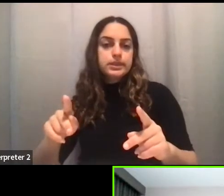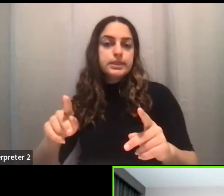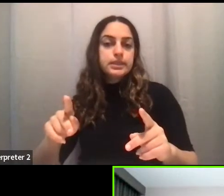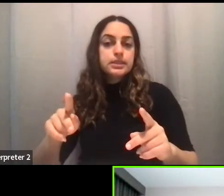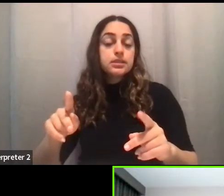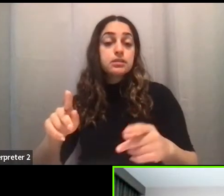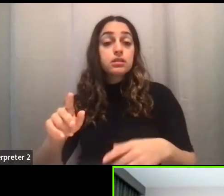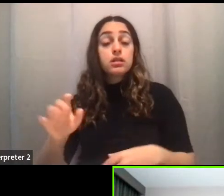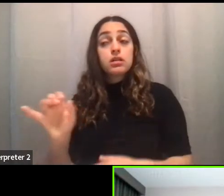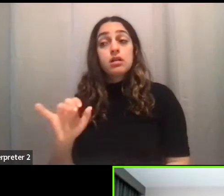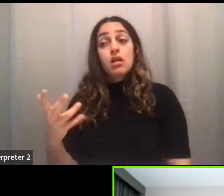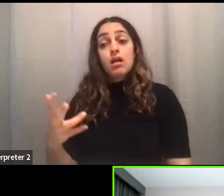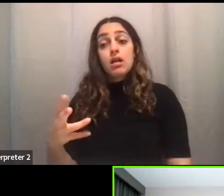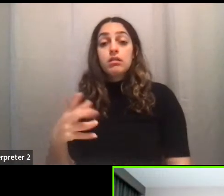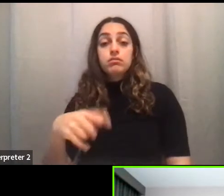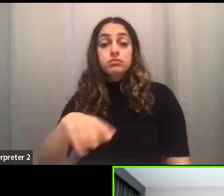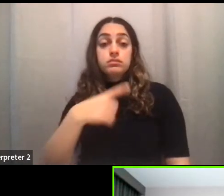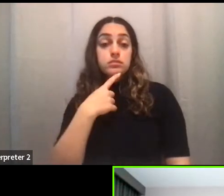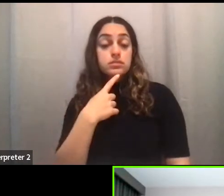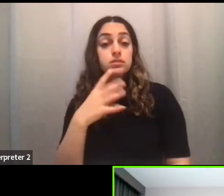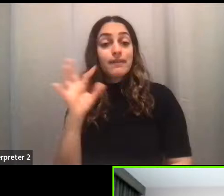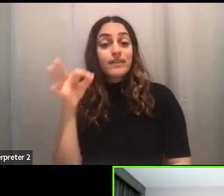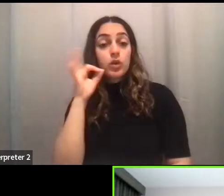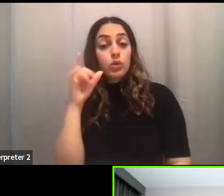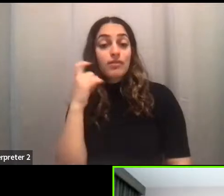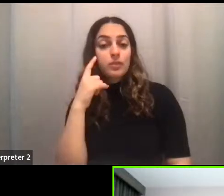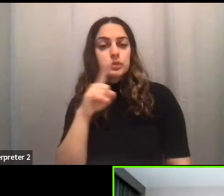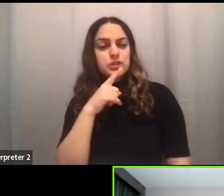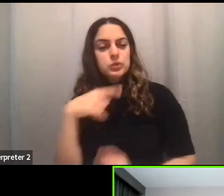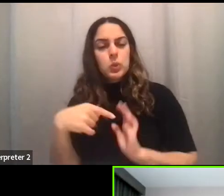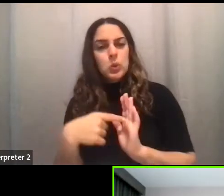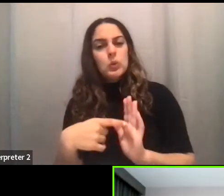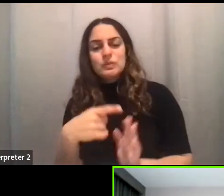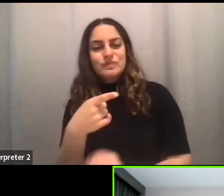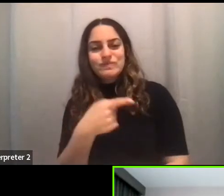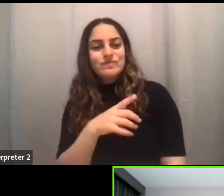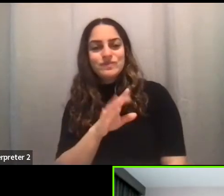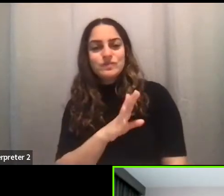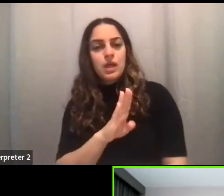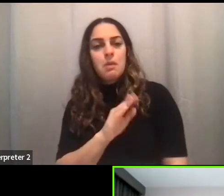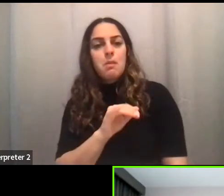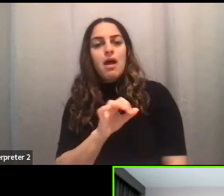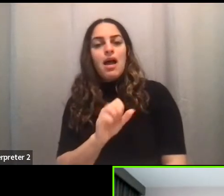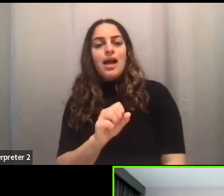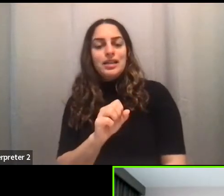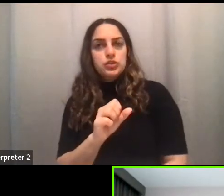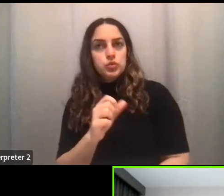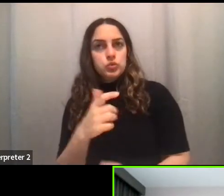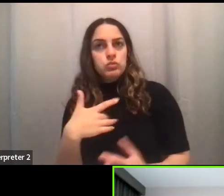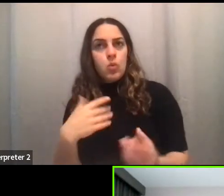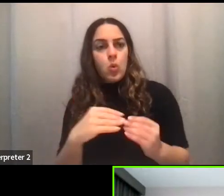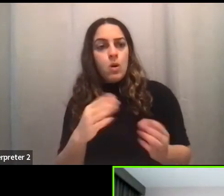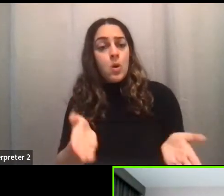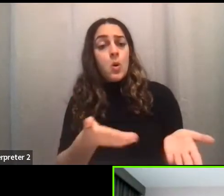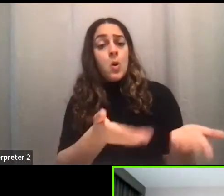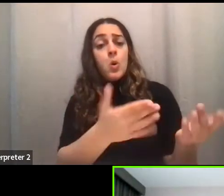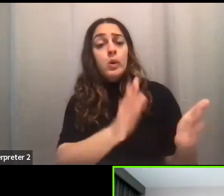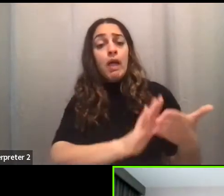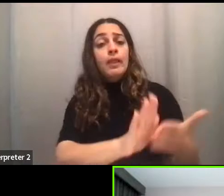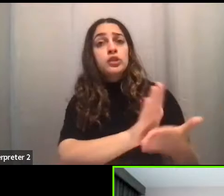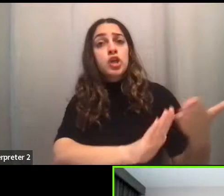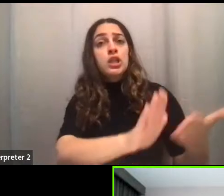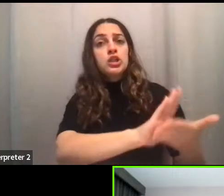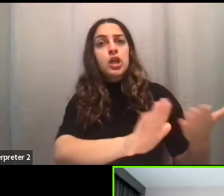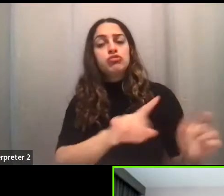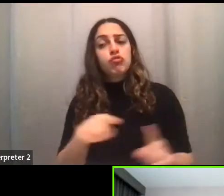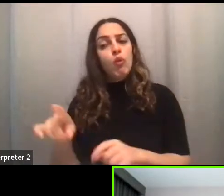the federal government has shown quite a bias toward pushing people toward college rather than toward career and technical education